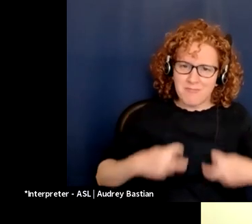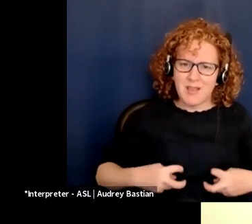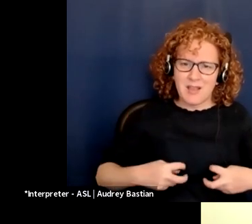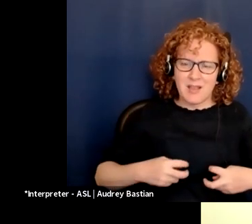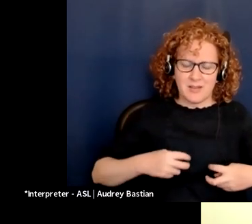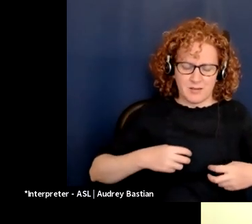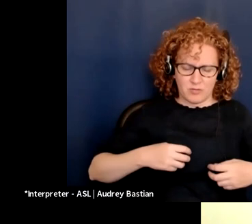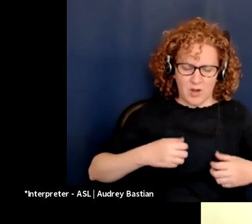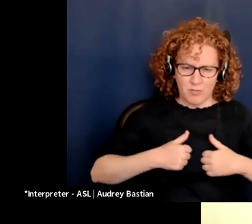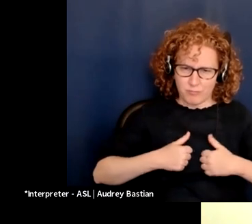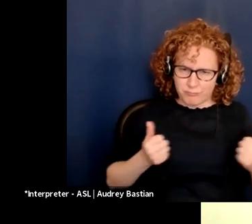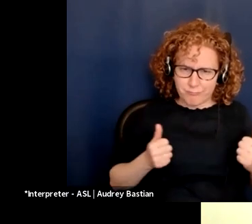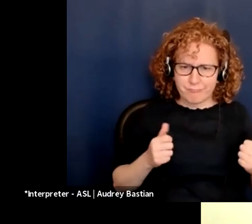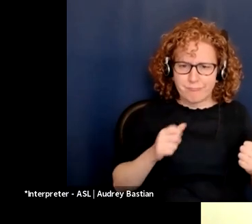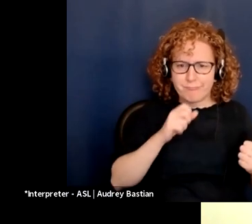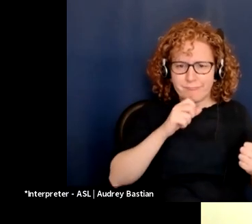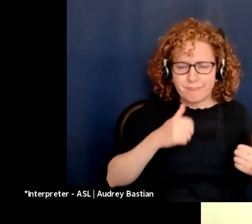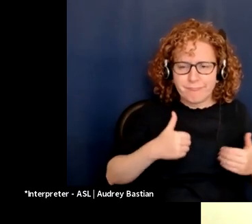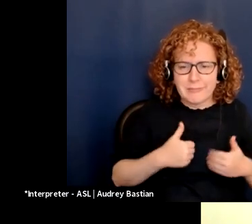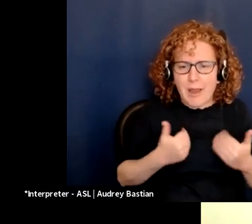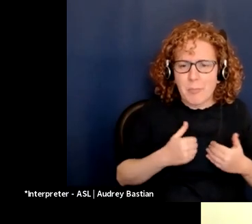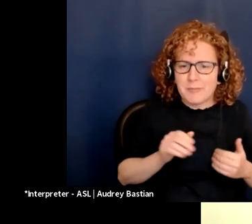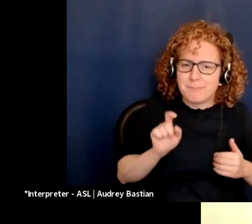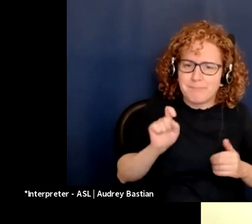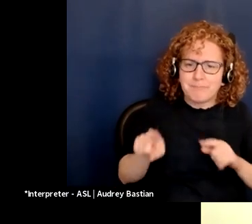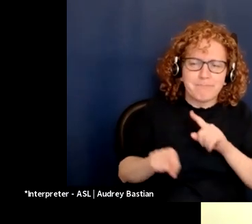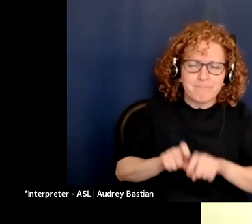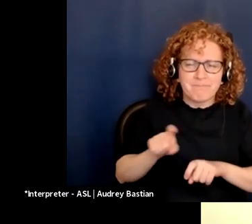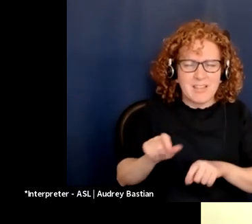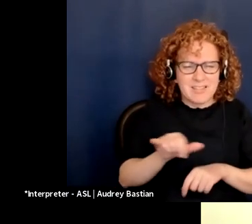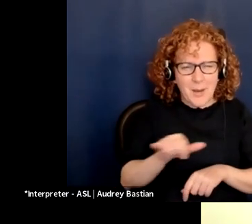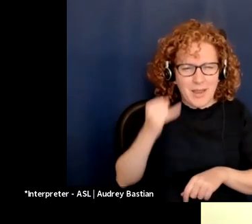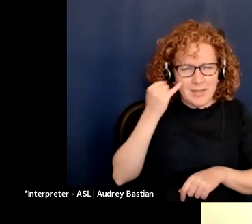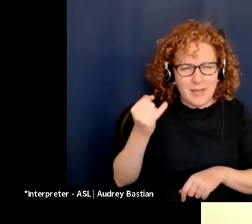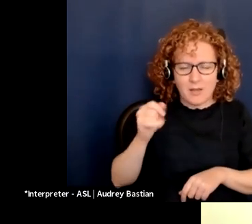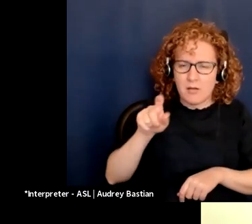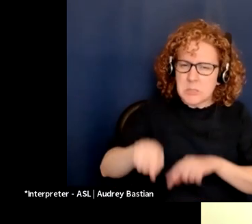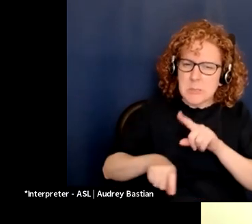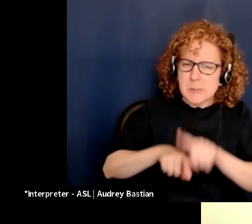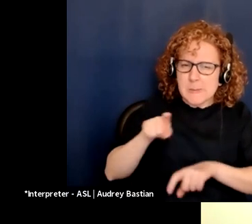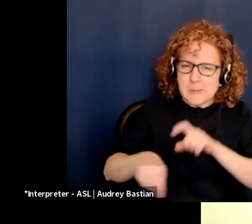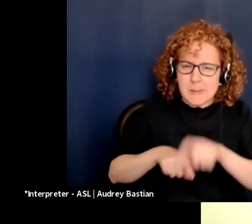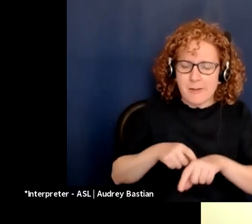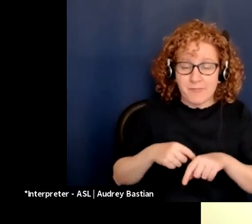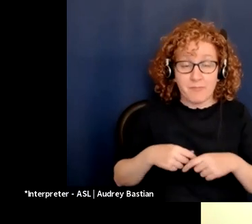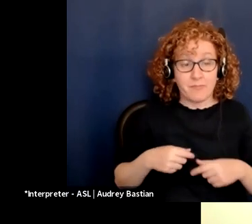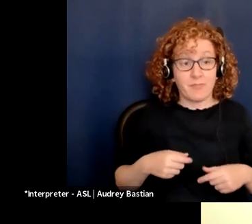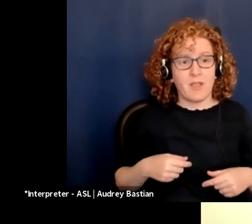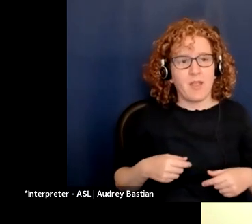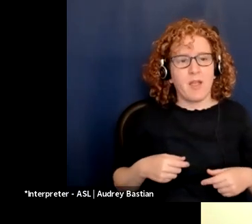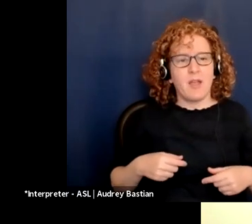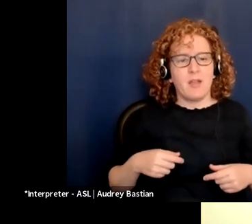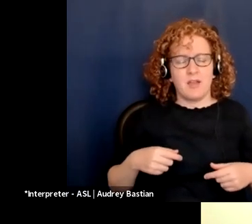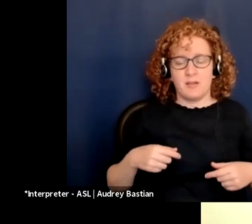there, because at a certain point, the only answer people have for some of these things is because that's what I'm used to and that's what we've